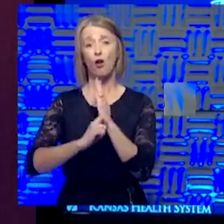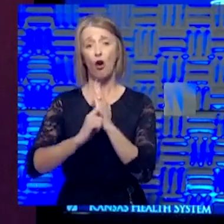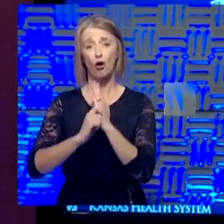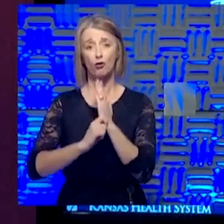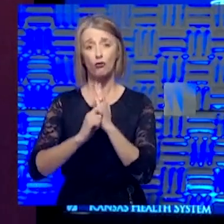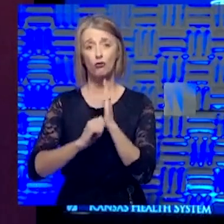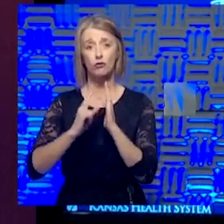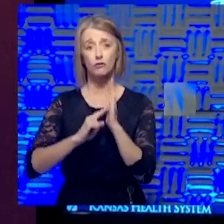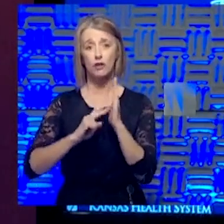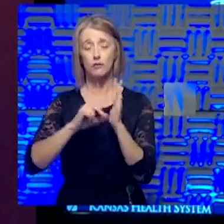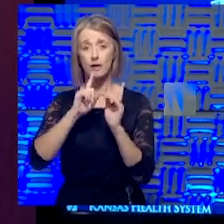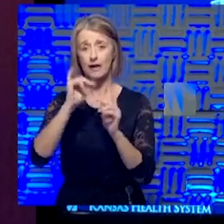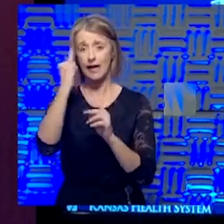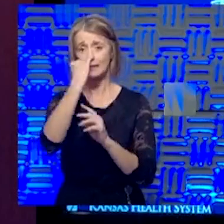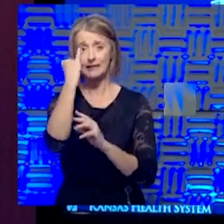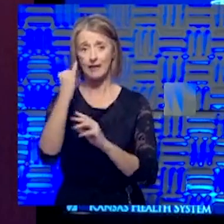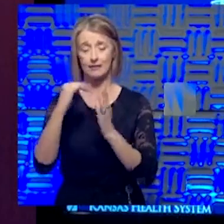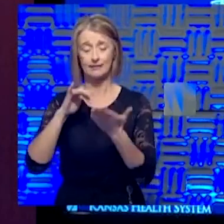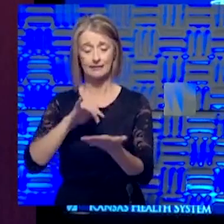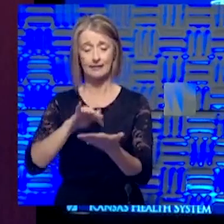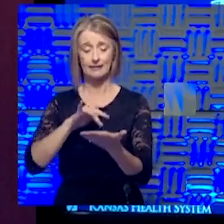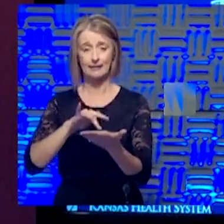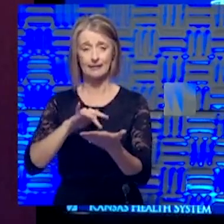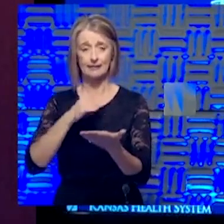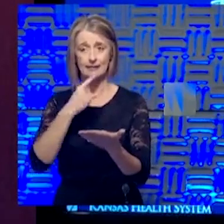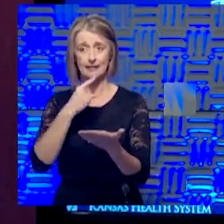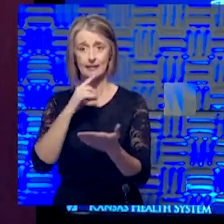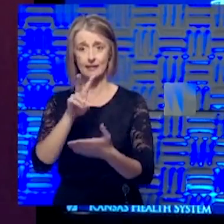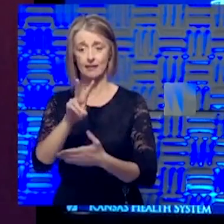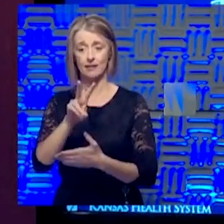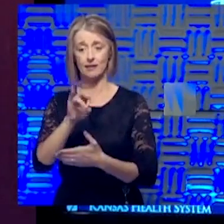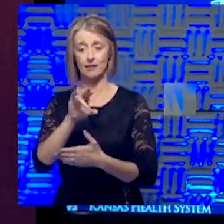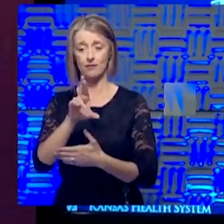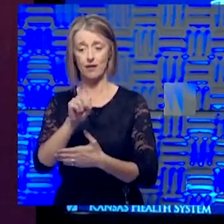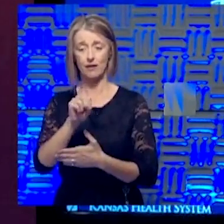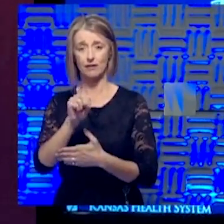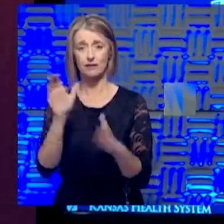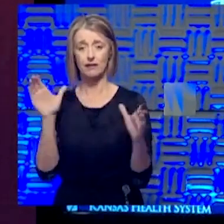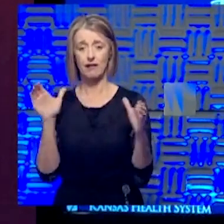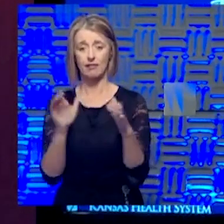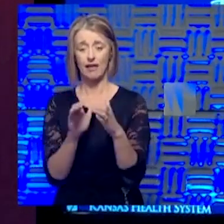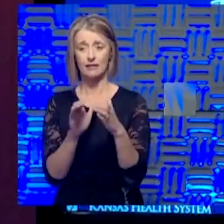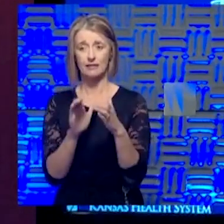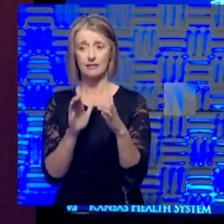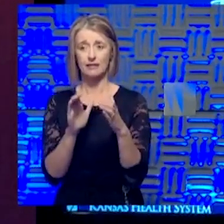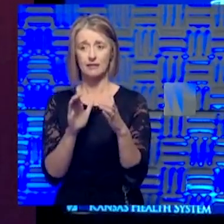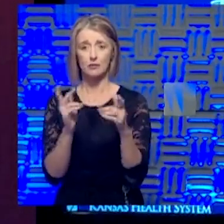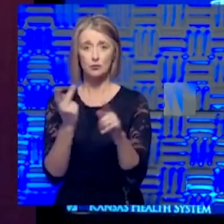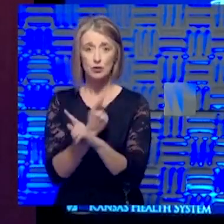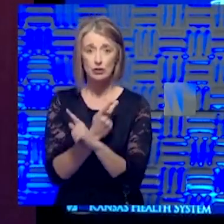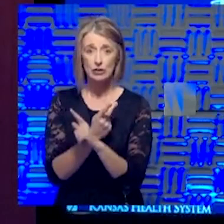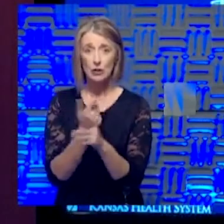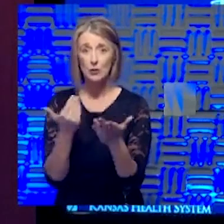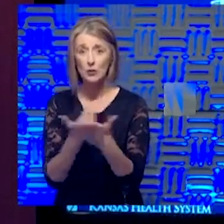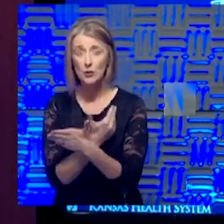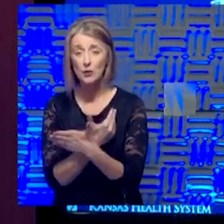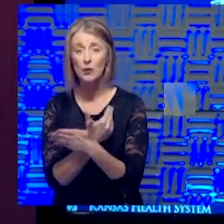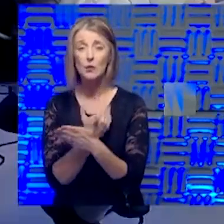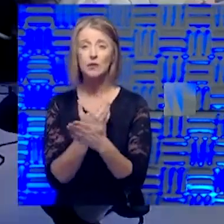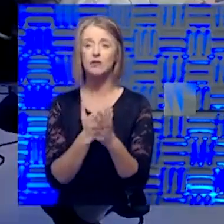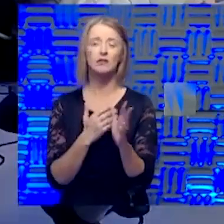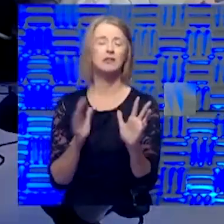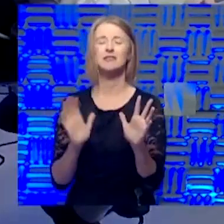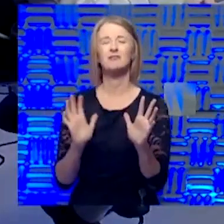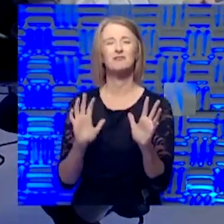an Italian study claiming that that the virus has gotten less potent. Is that a new strain? Dana,